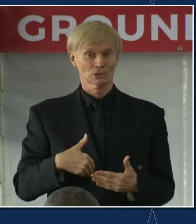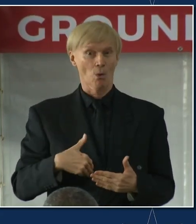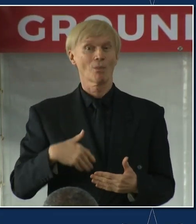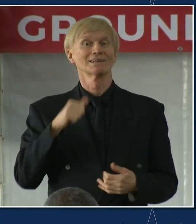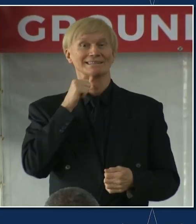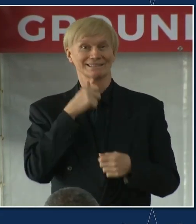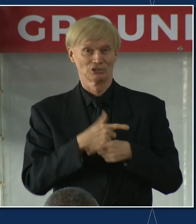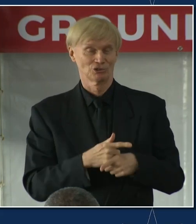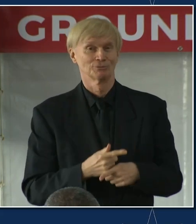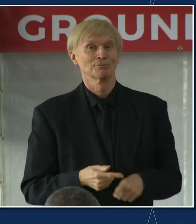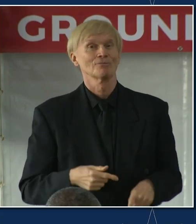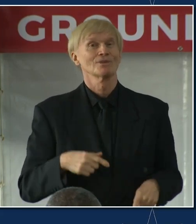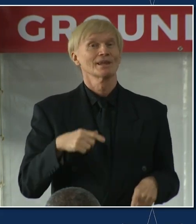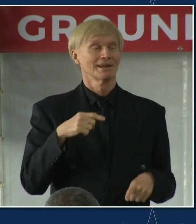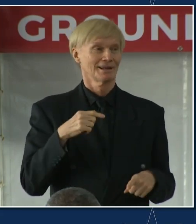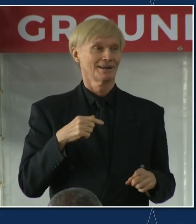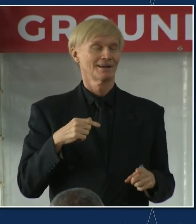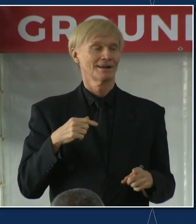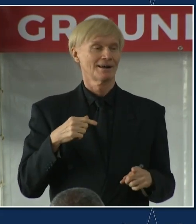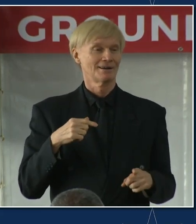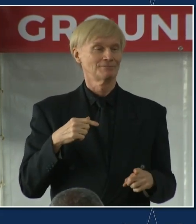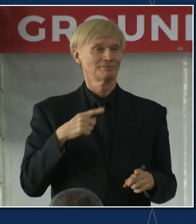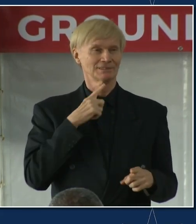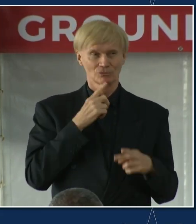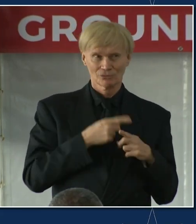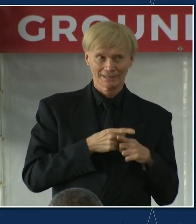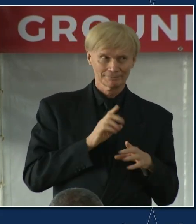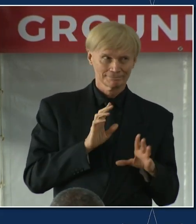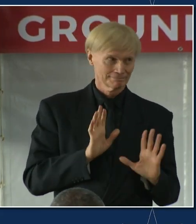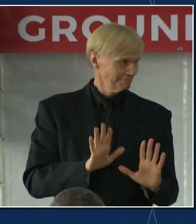that jokingly, I don't say it lightly.